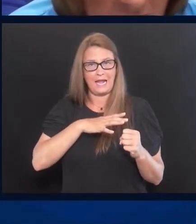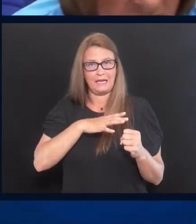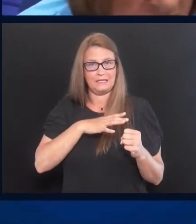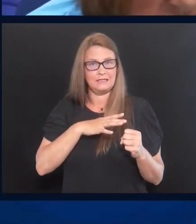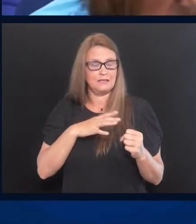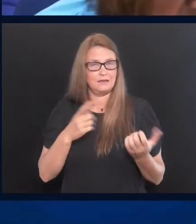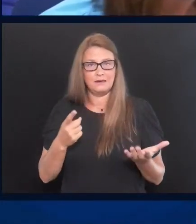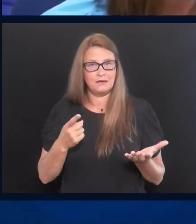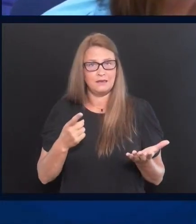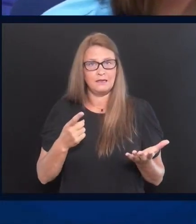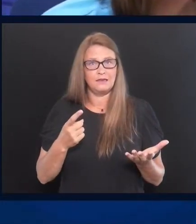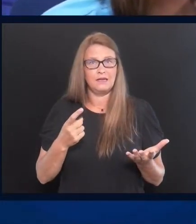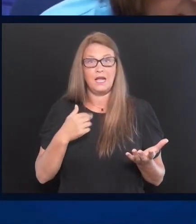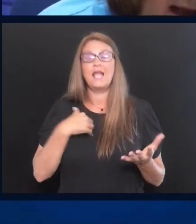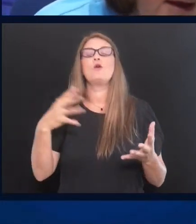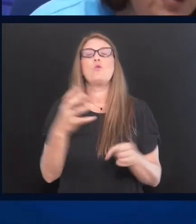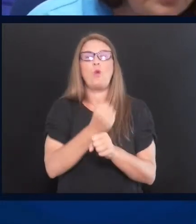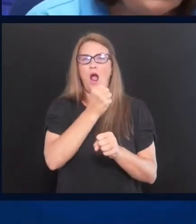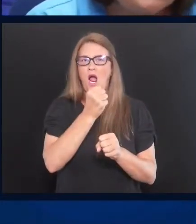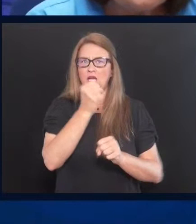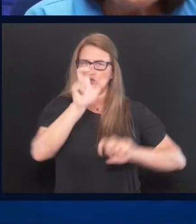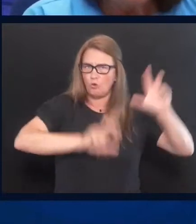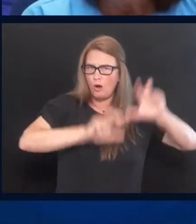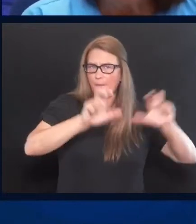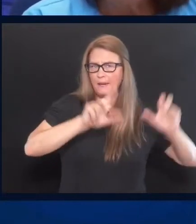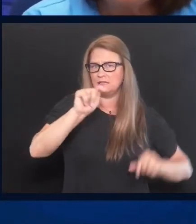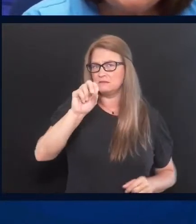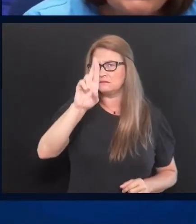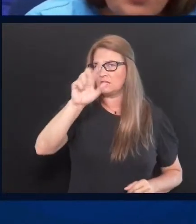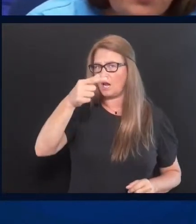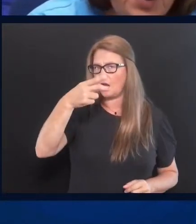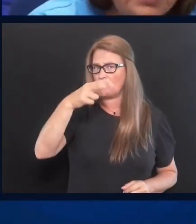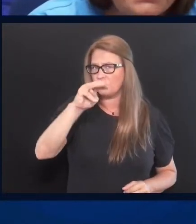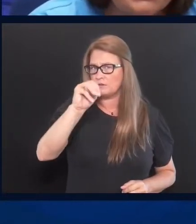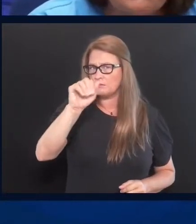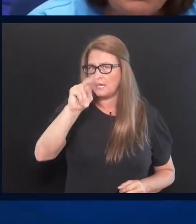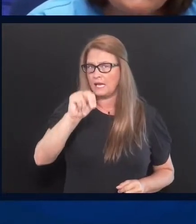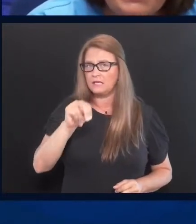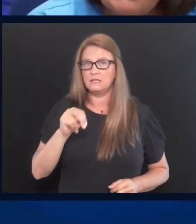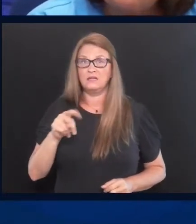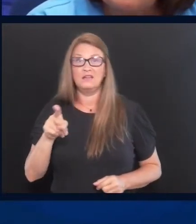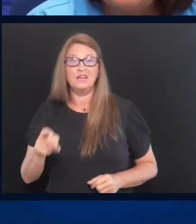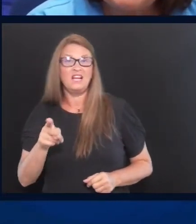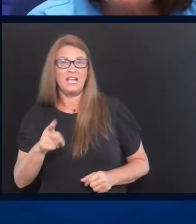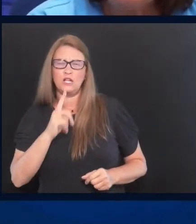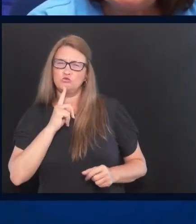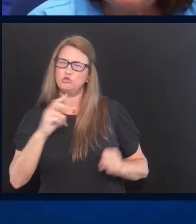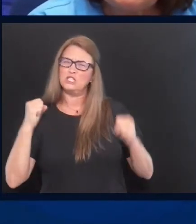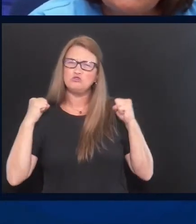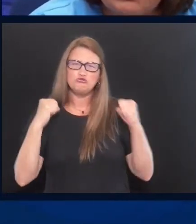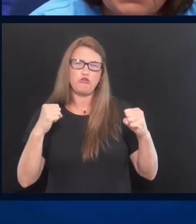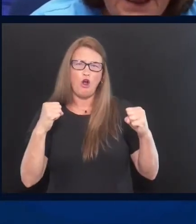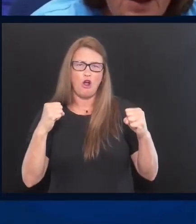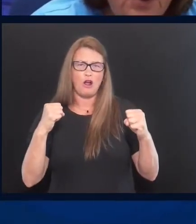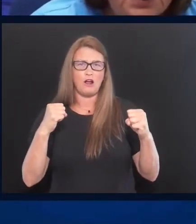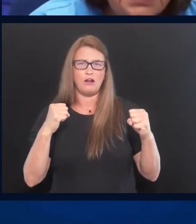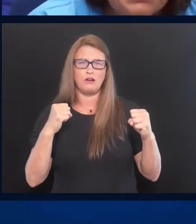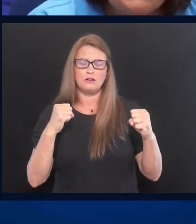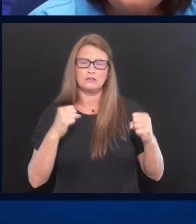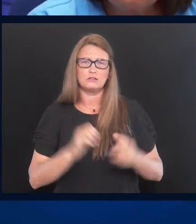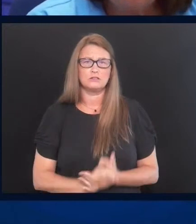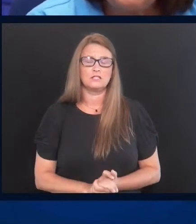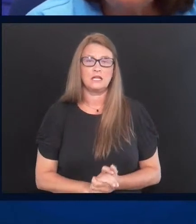maybe 4, linebacker, a very strong person, knocked down, I mean, completely knocked